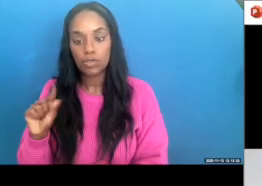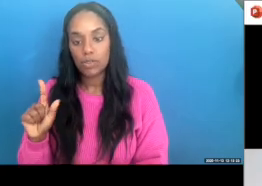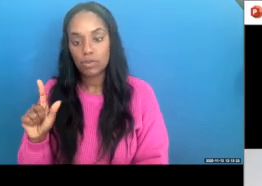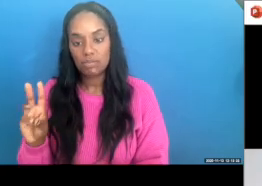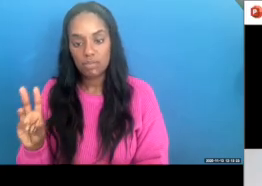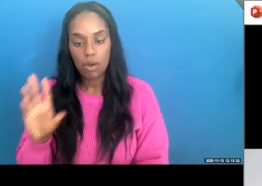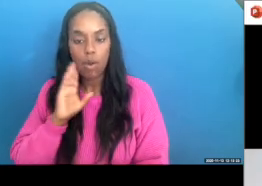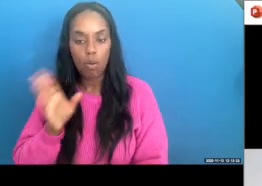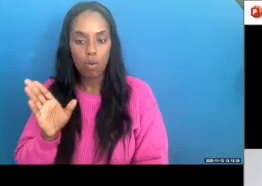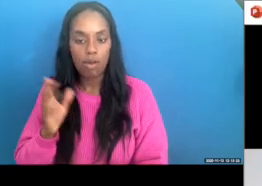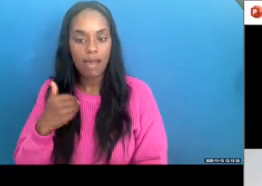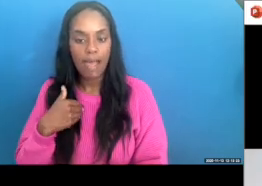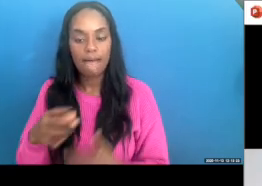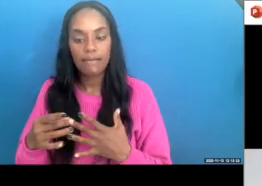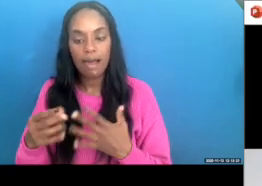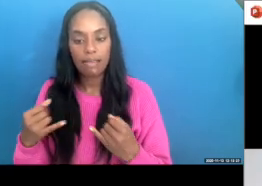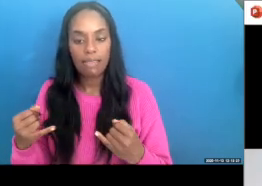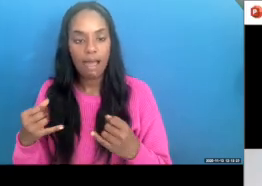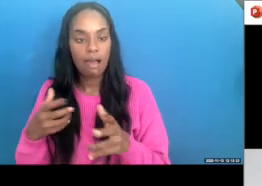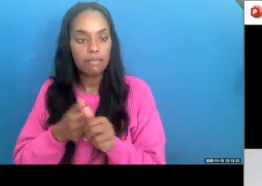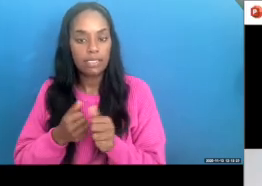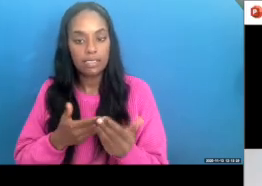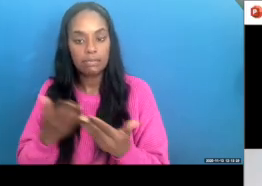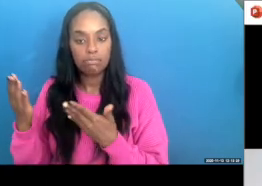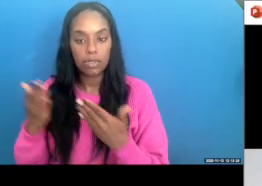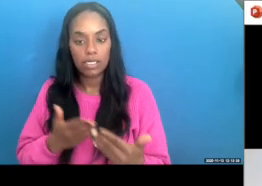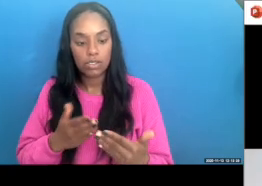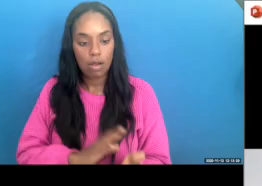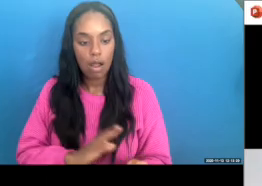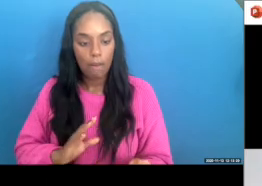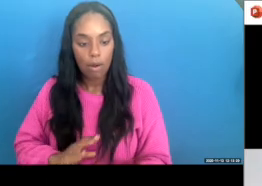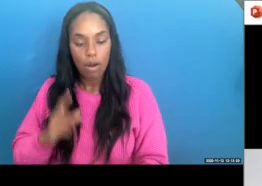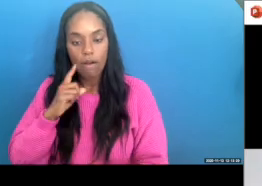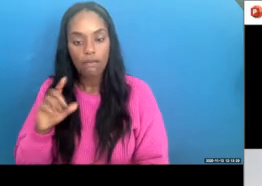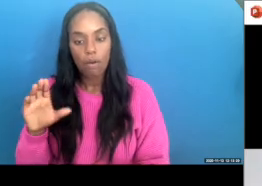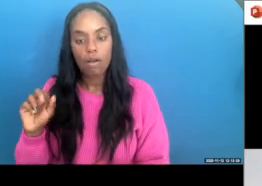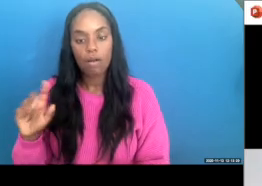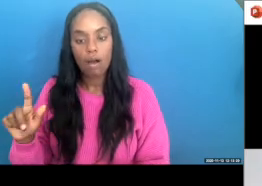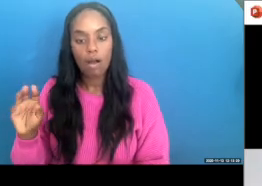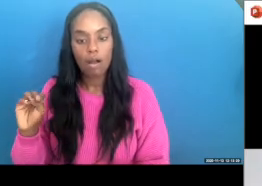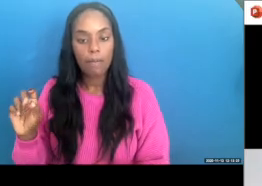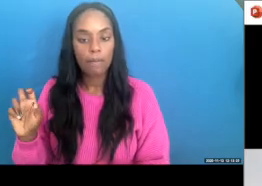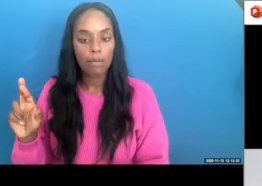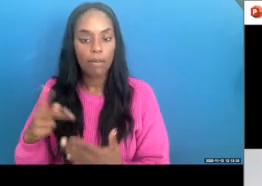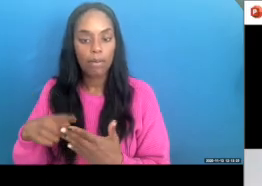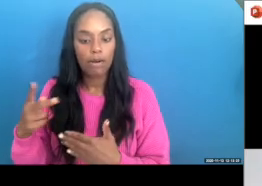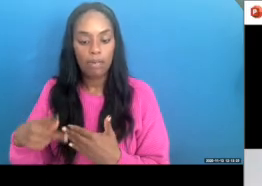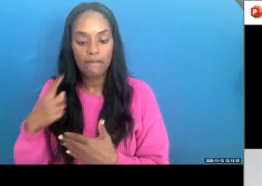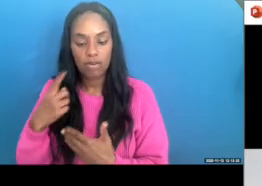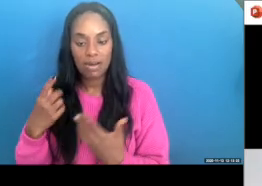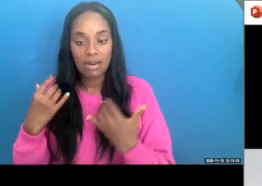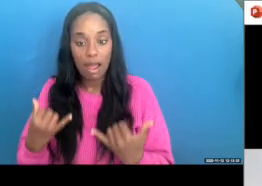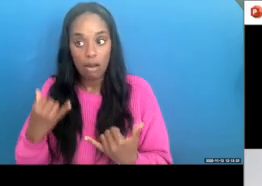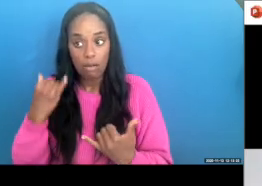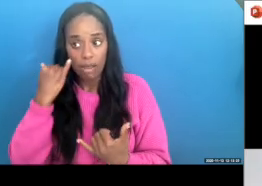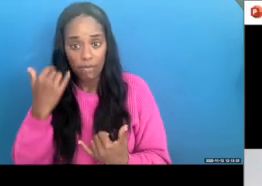have provided today. And lastly, in late December of 2026, we're going to be taking some